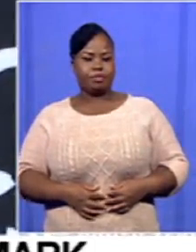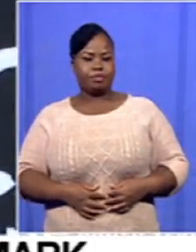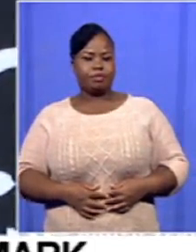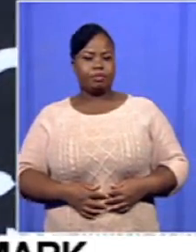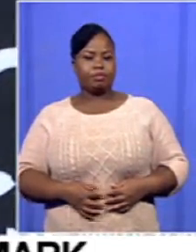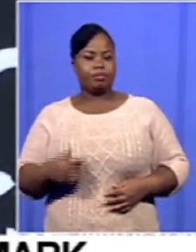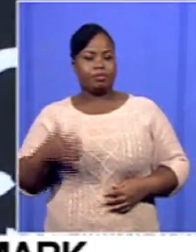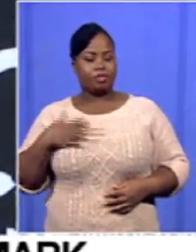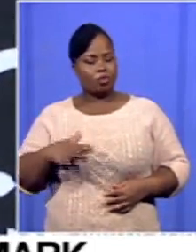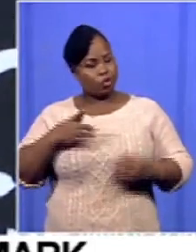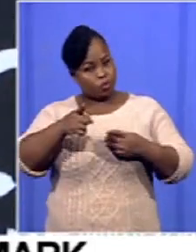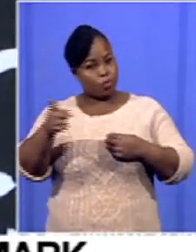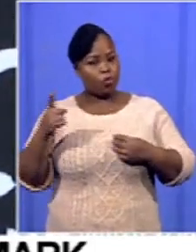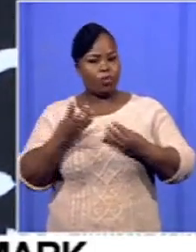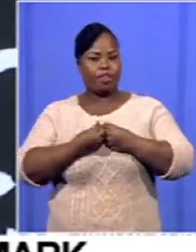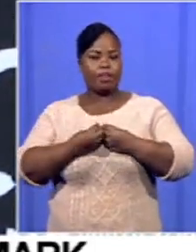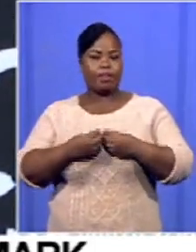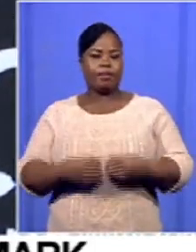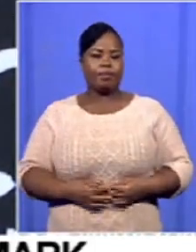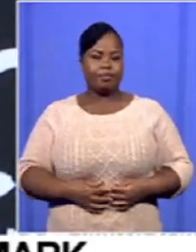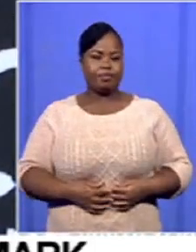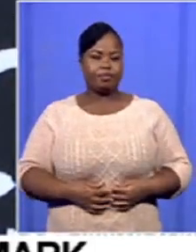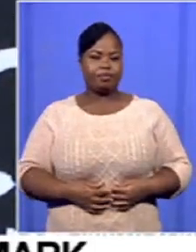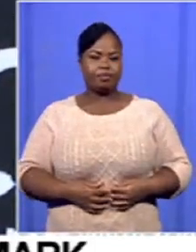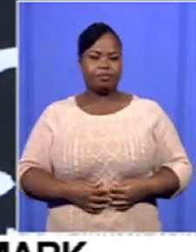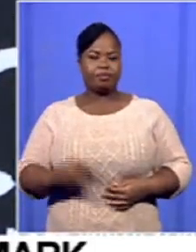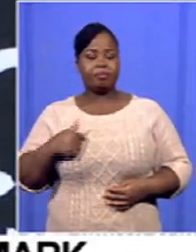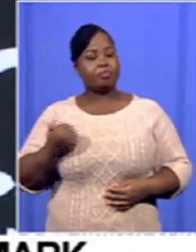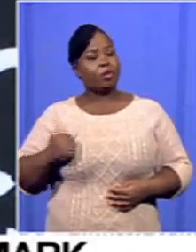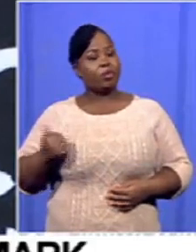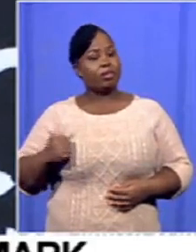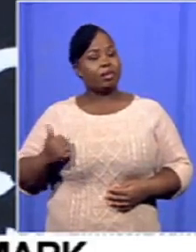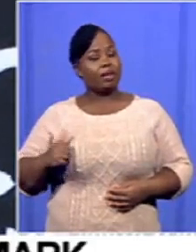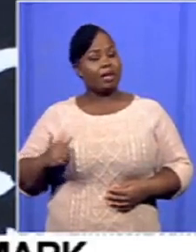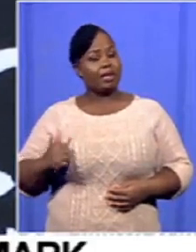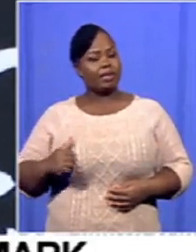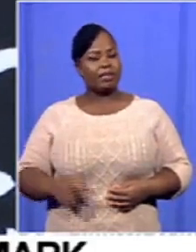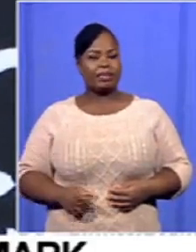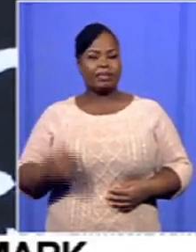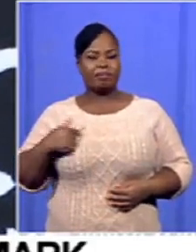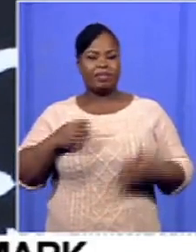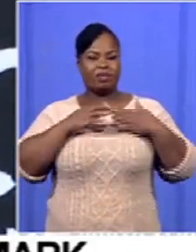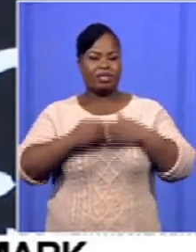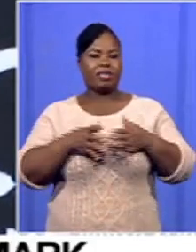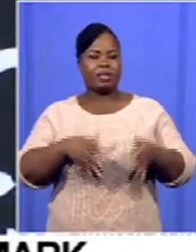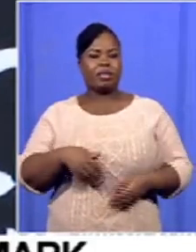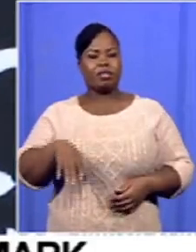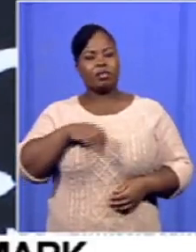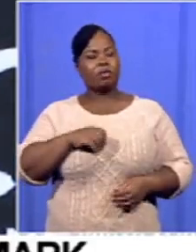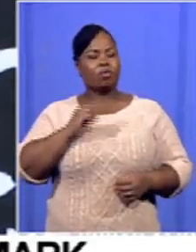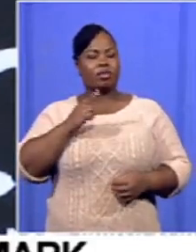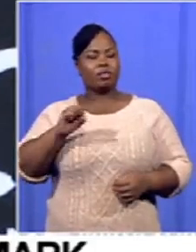So I want you to join me. I've had a great privilege of being able to lead here in One South Africa.